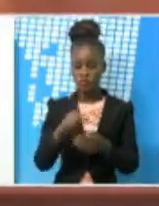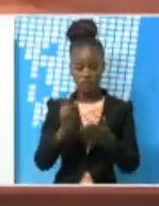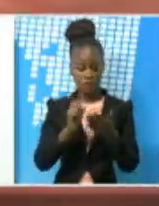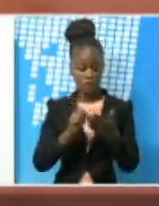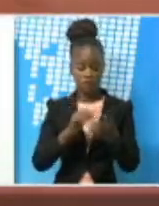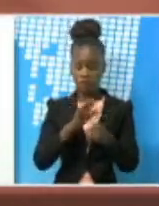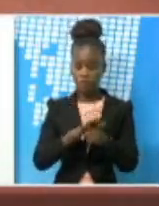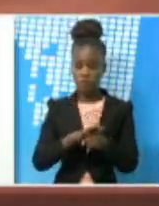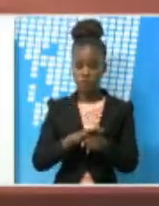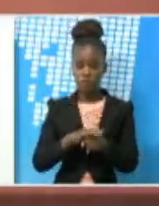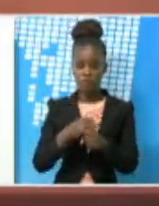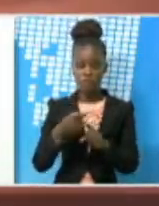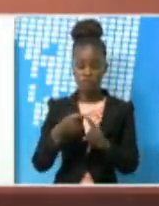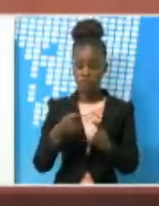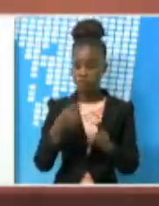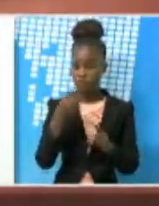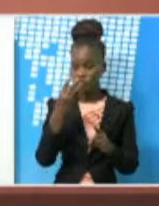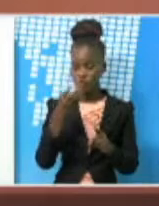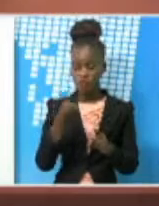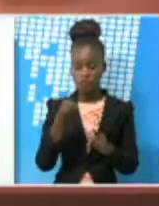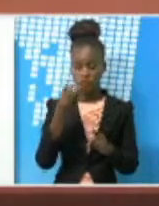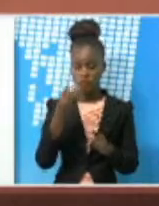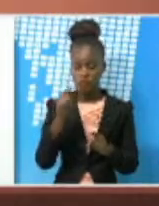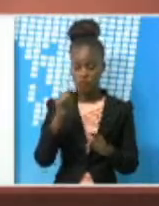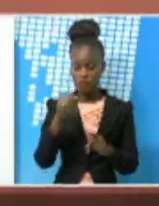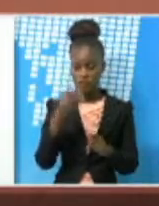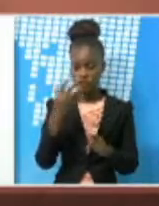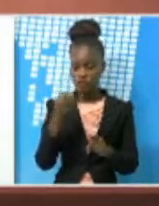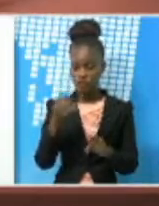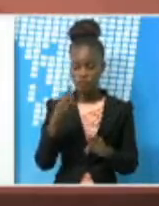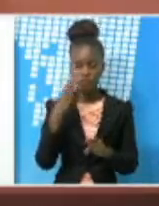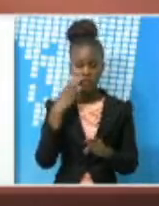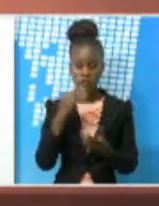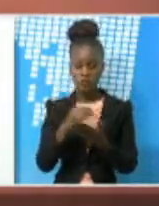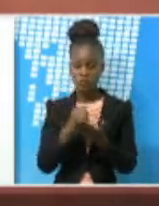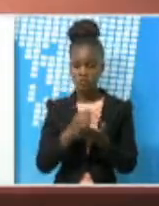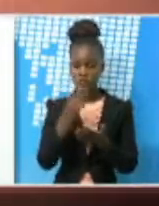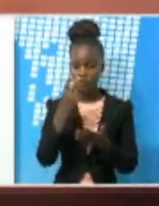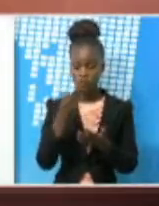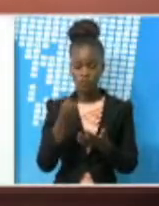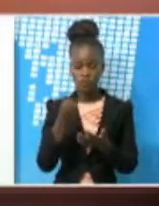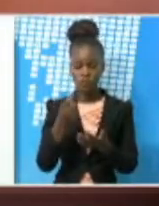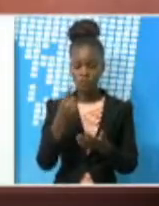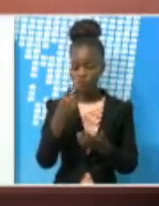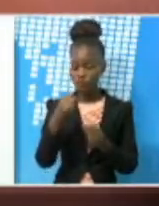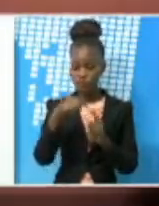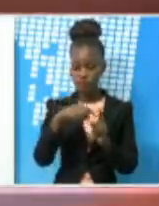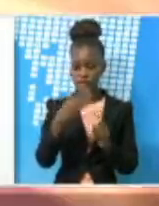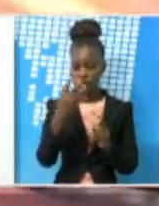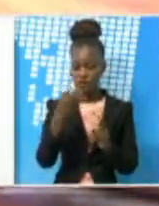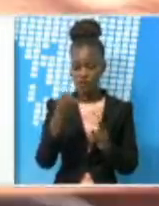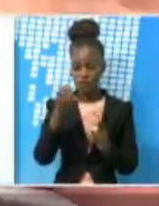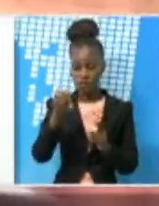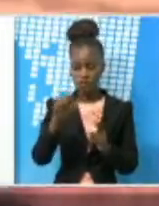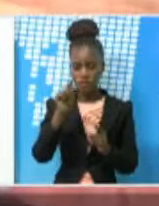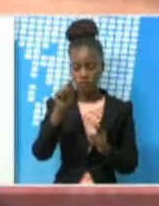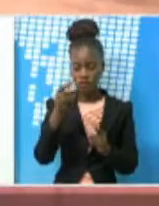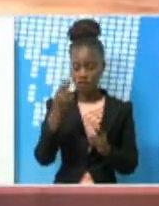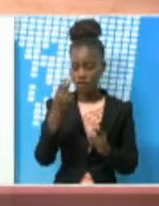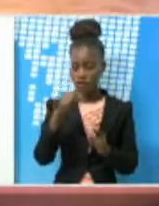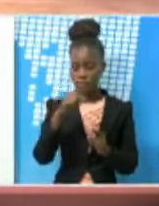growth from 144.5 billion in 2021 to 159.2 billion